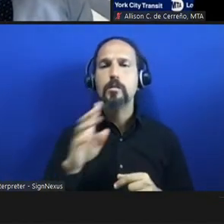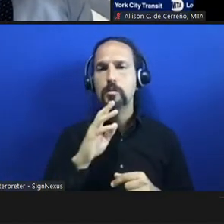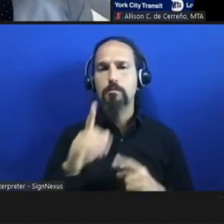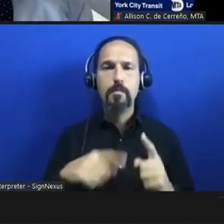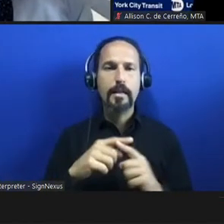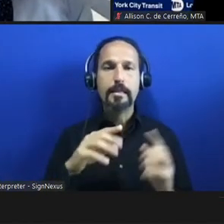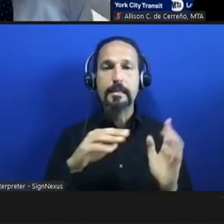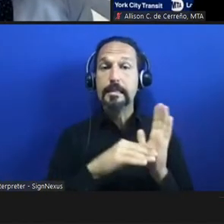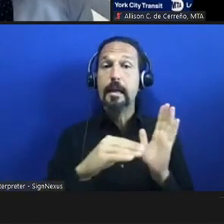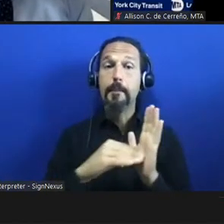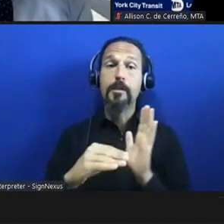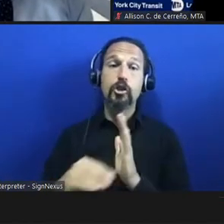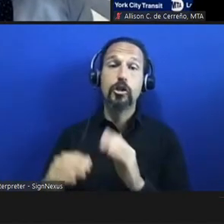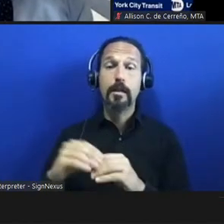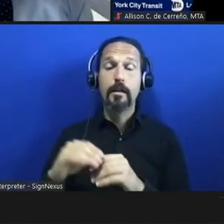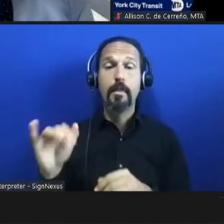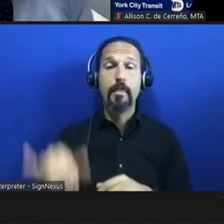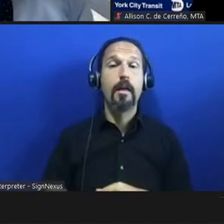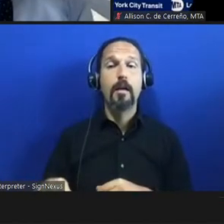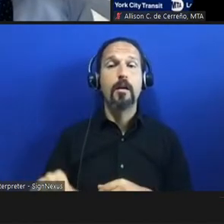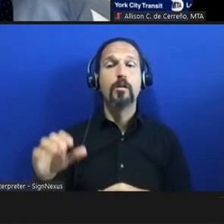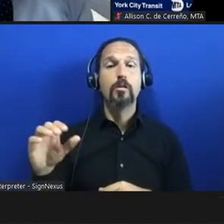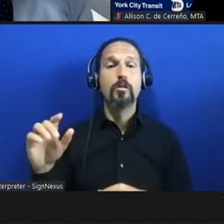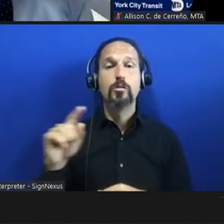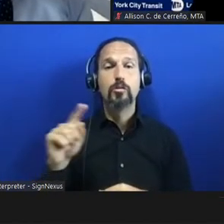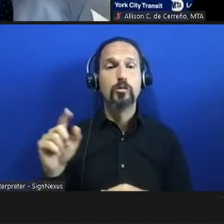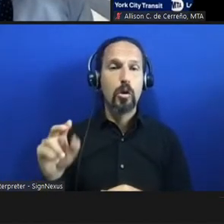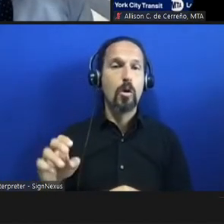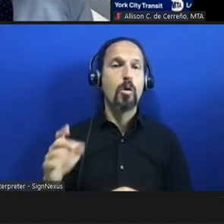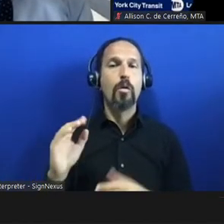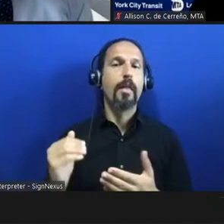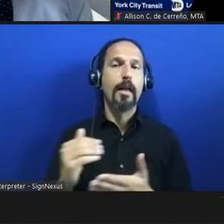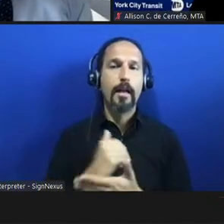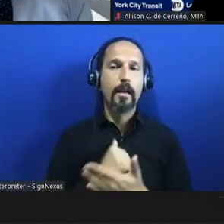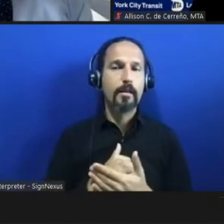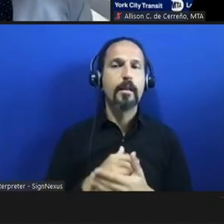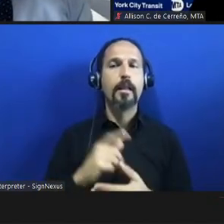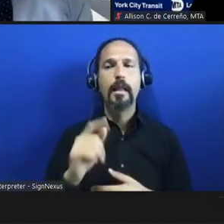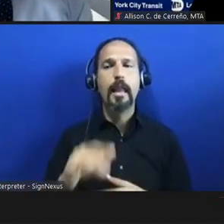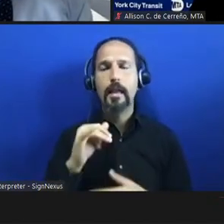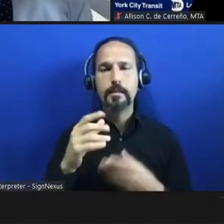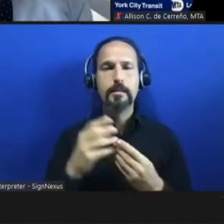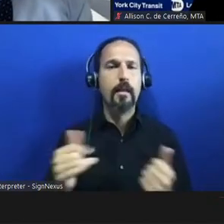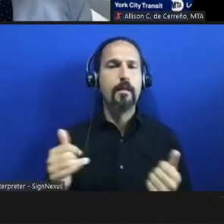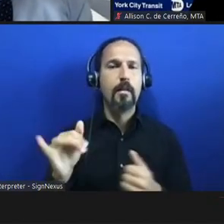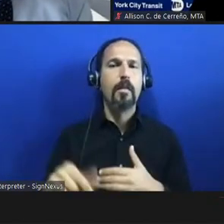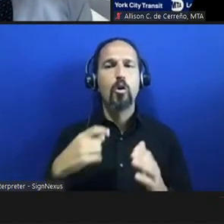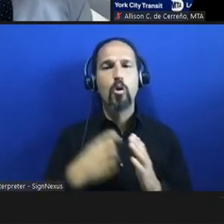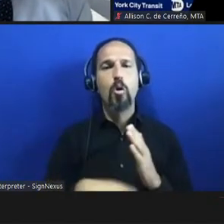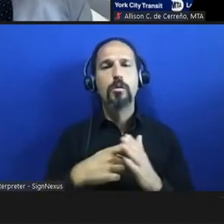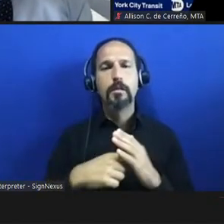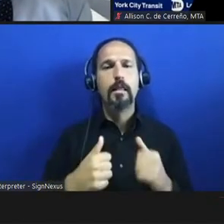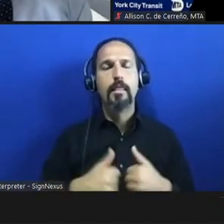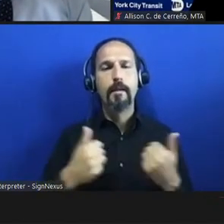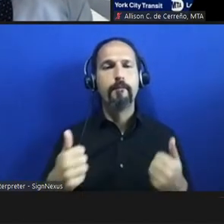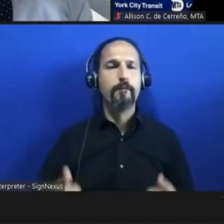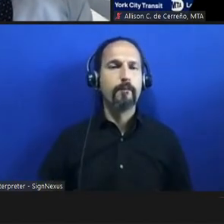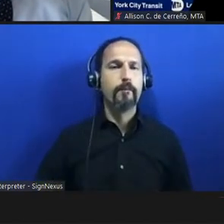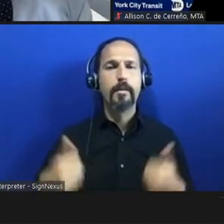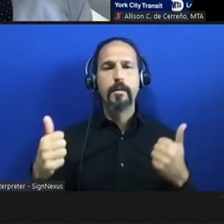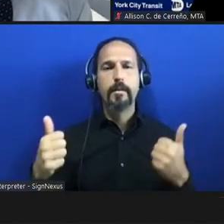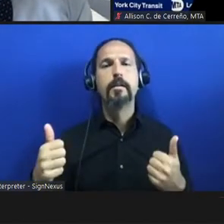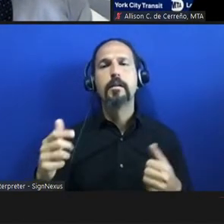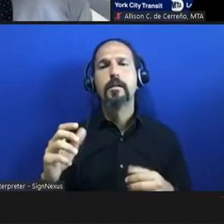exemptions if living within the zone or fund or a certain income these ultimately do not address the inevitable cost of living increases this plan will bring